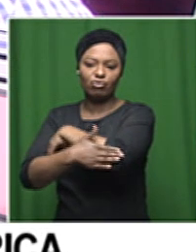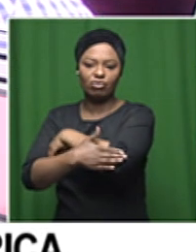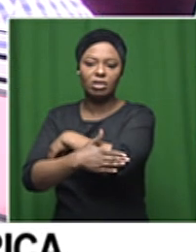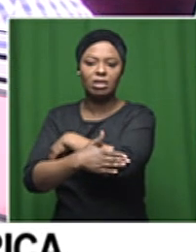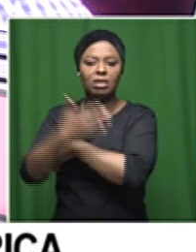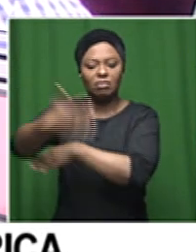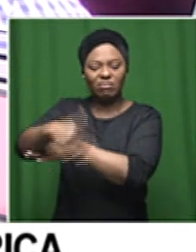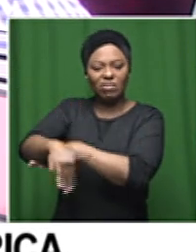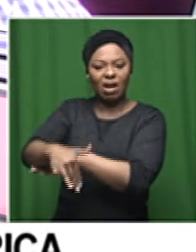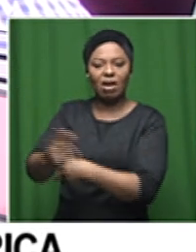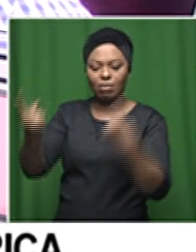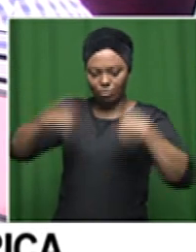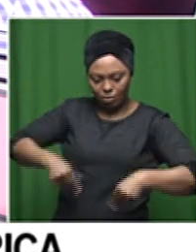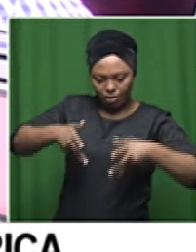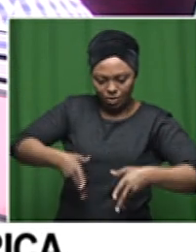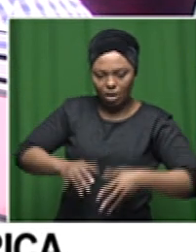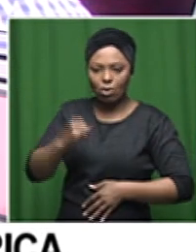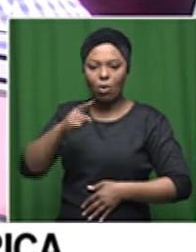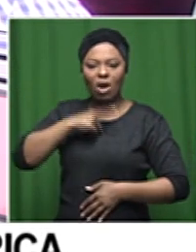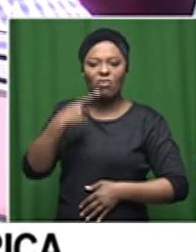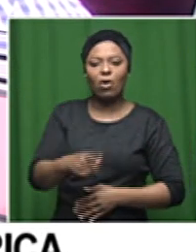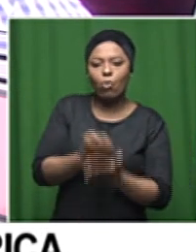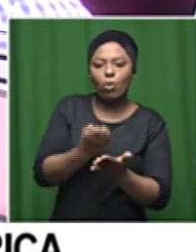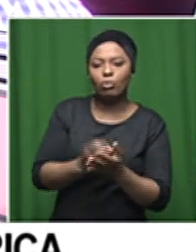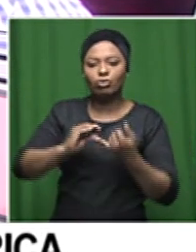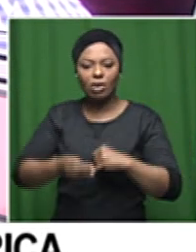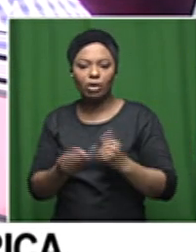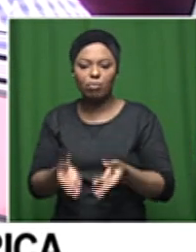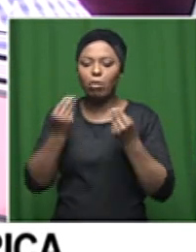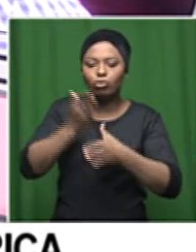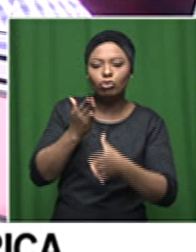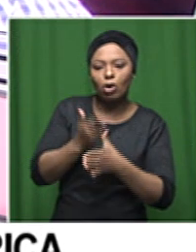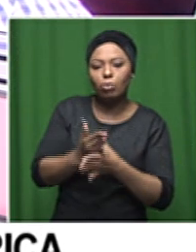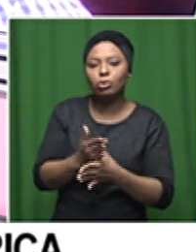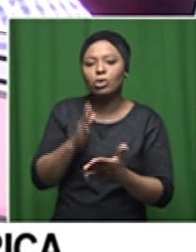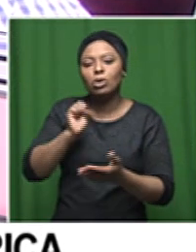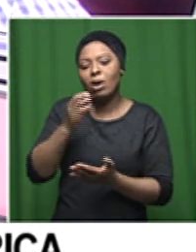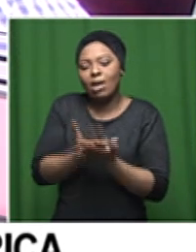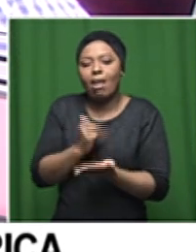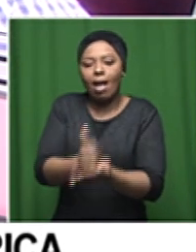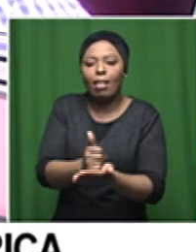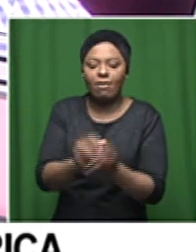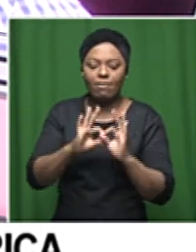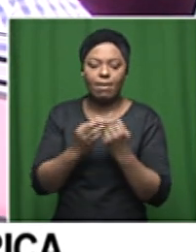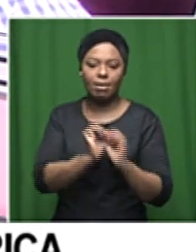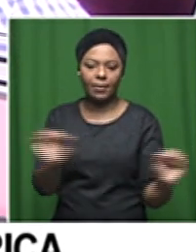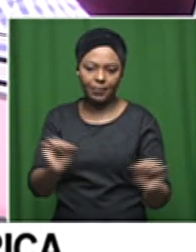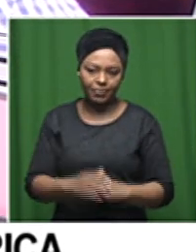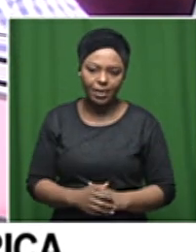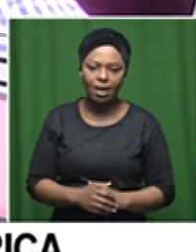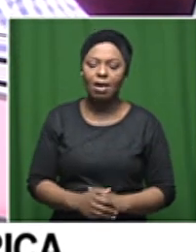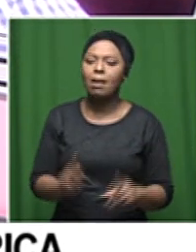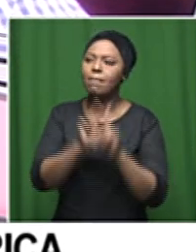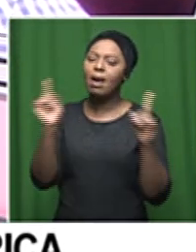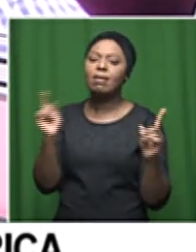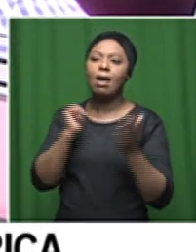economic riches and things such as that, or just be able to feed their families. So in terms of the Gauteng Health Department, how do we assist